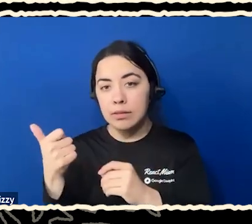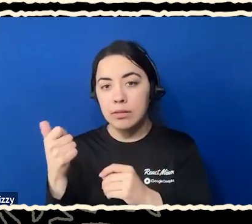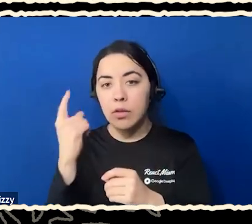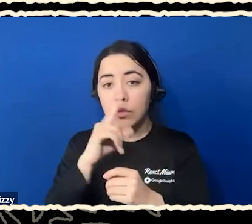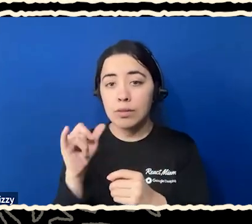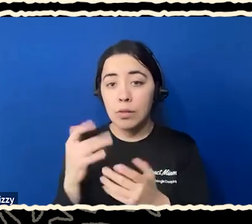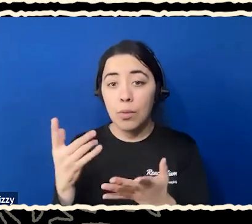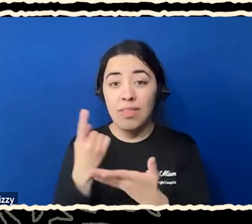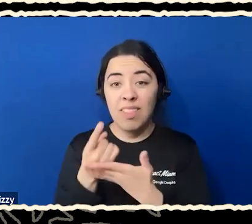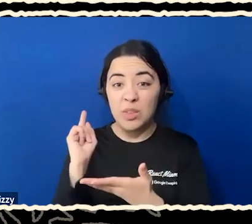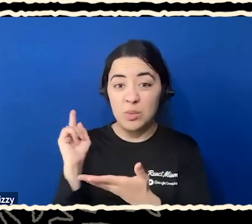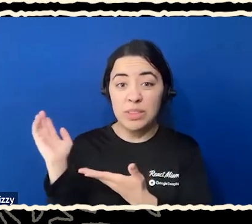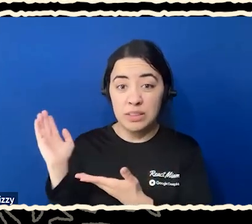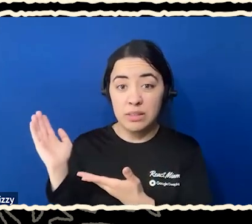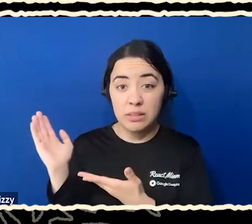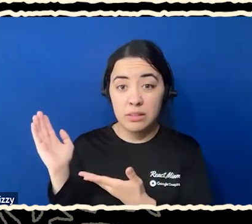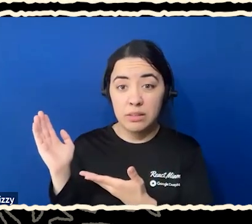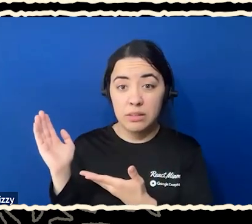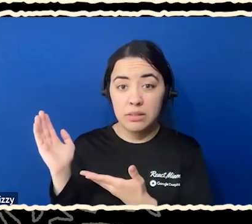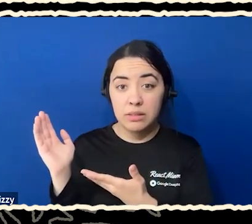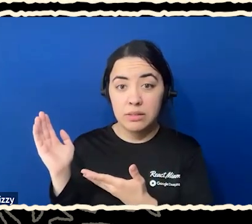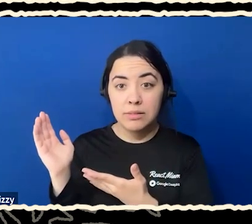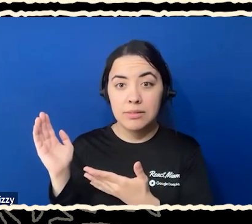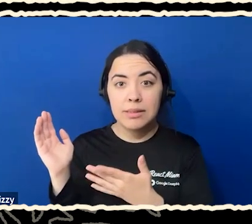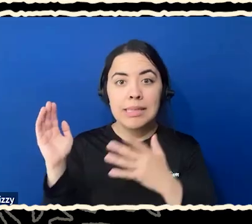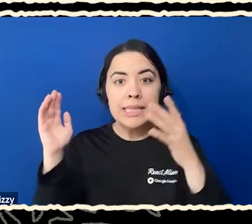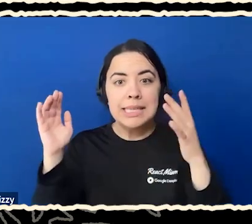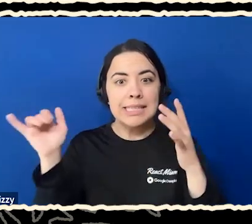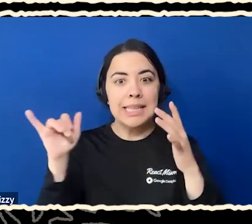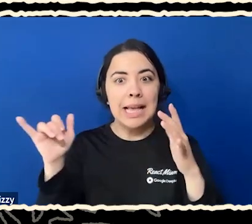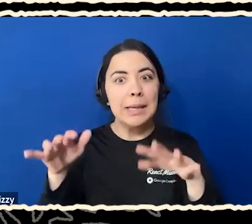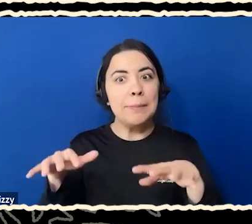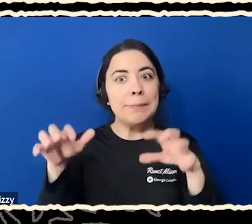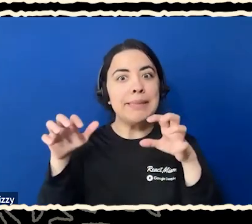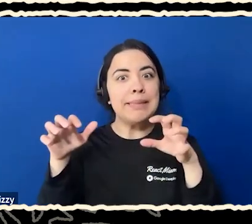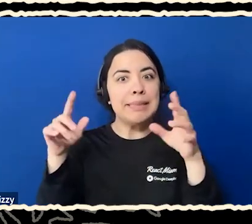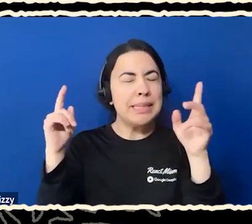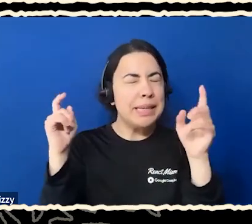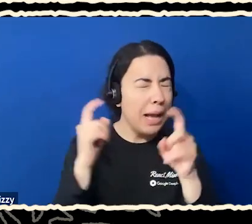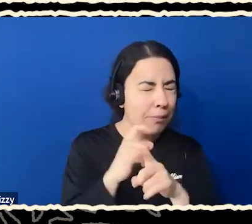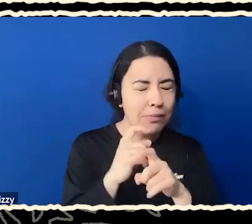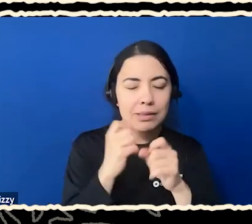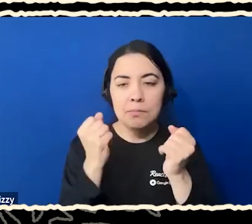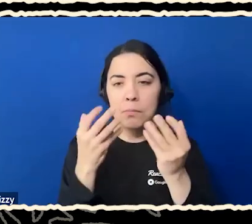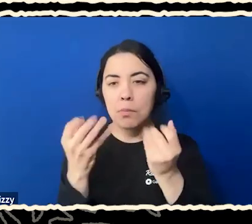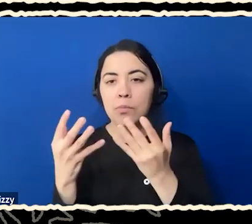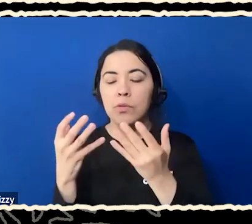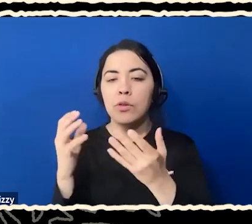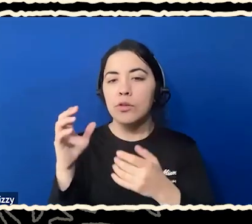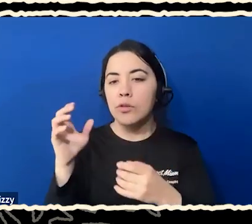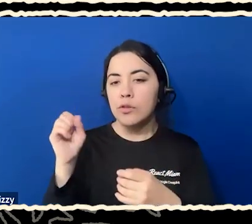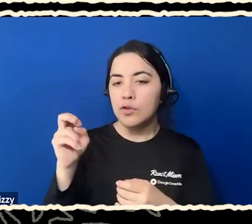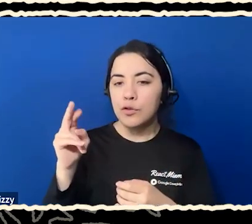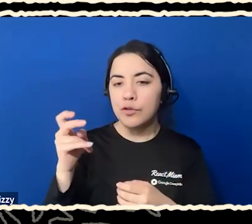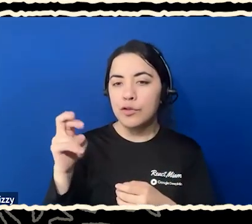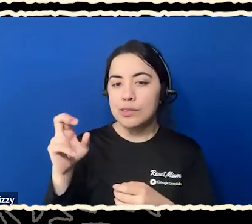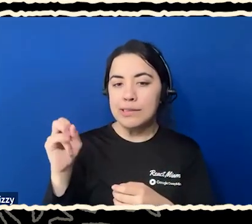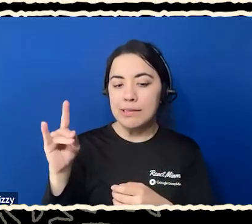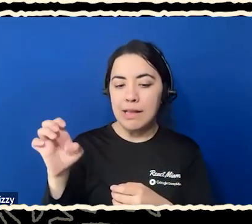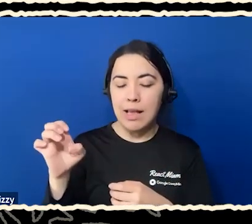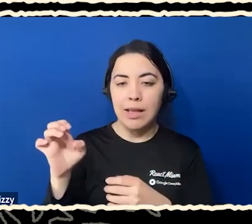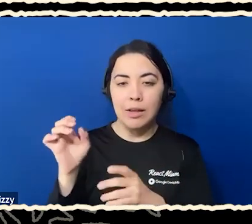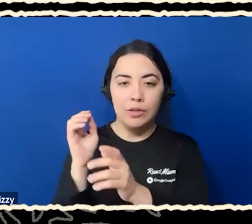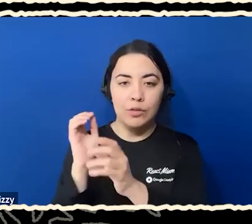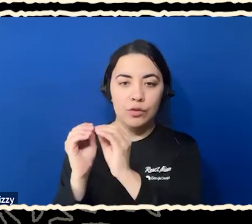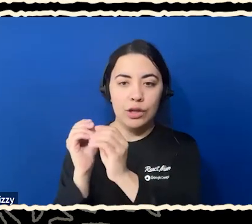week. It's a beast. It's really complex. It has multiple server-side rendered